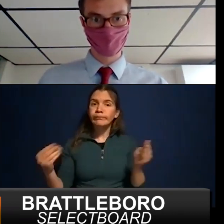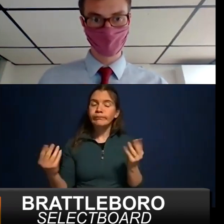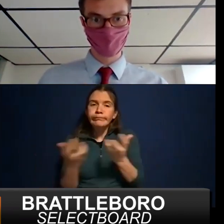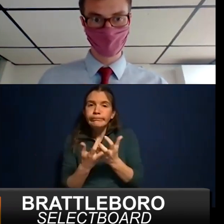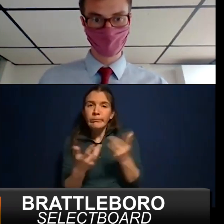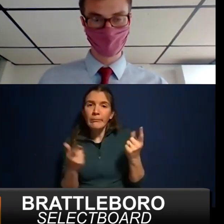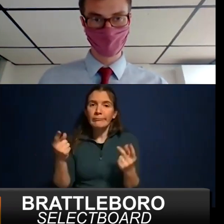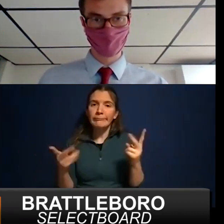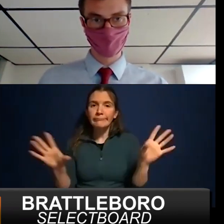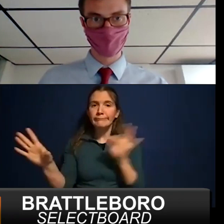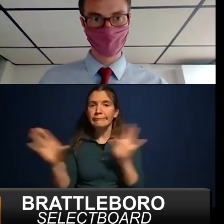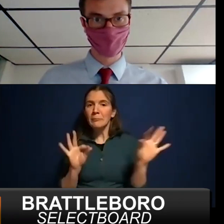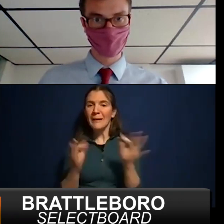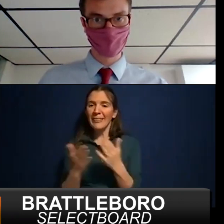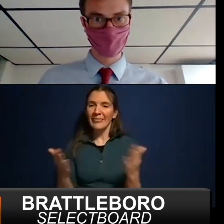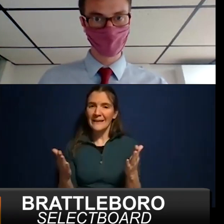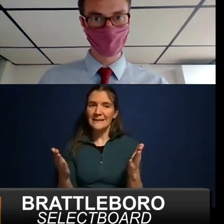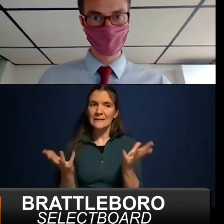suggesting,